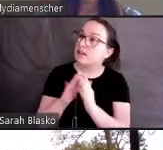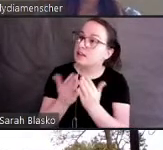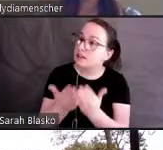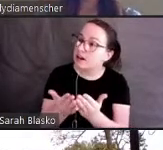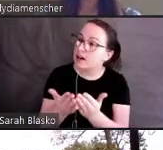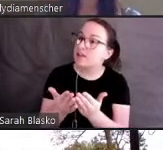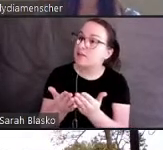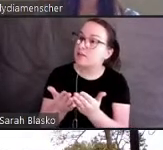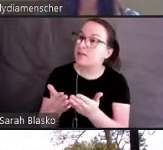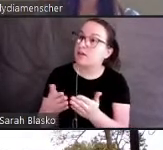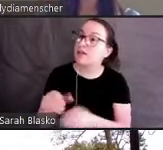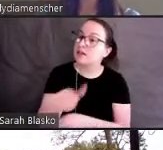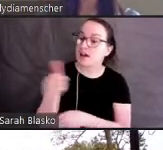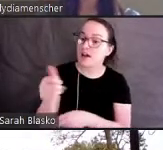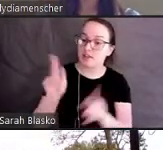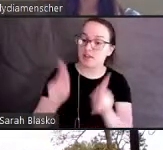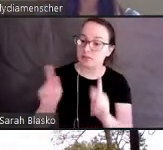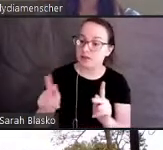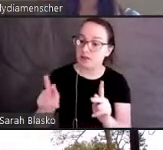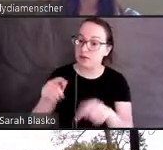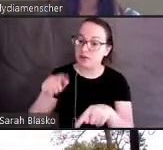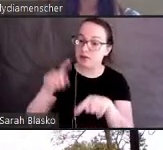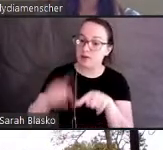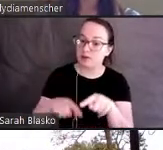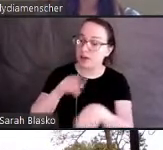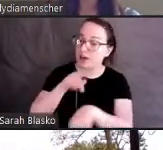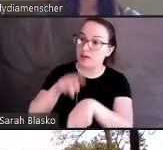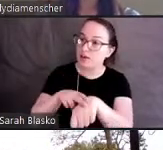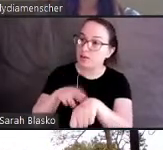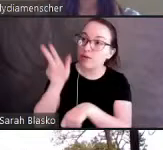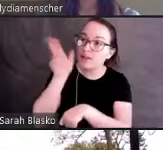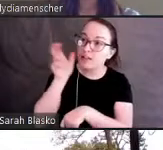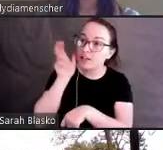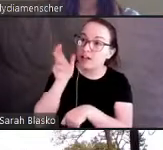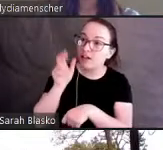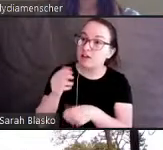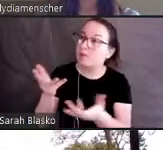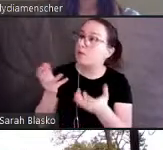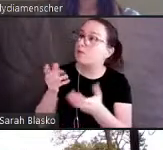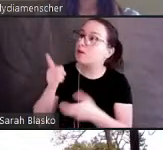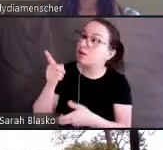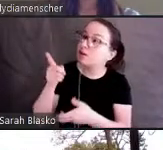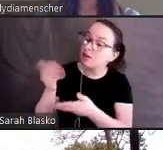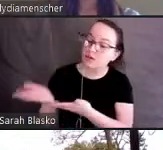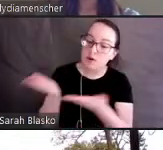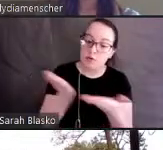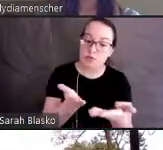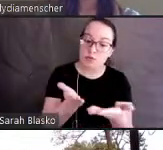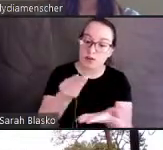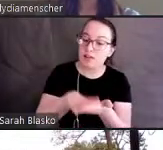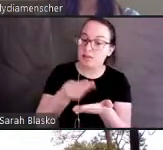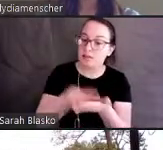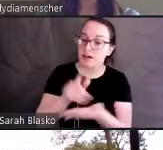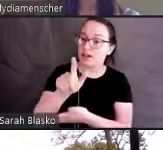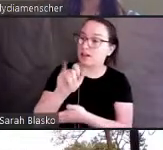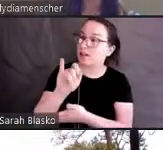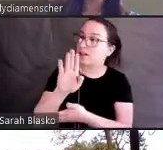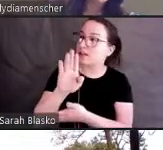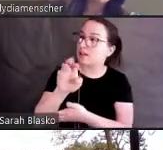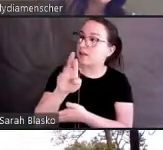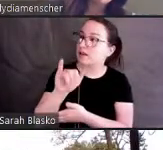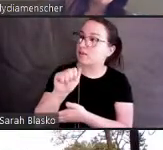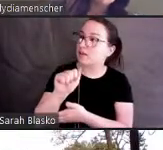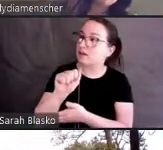Eurasia right now. We want you to take this money and go to Liberia and ease the suffering of the church